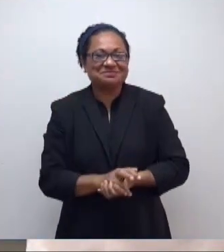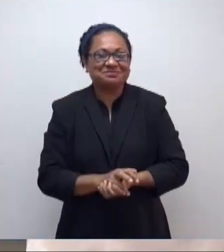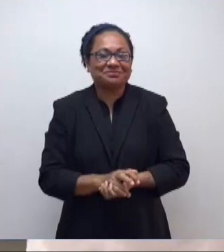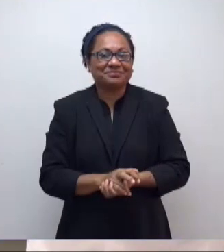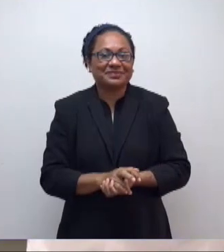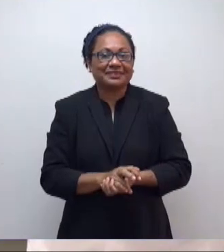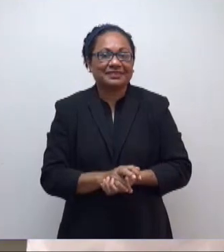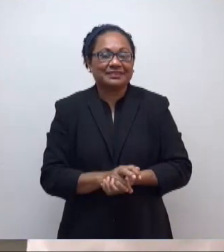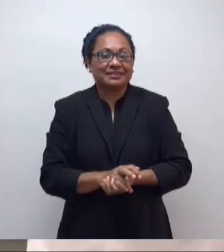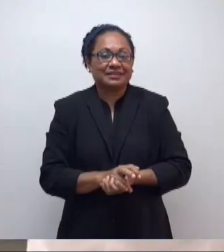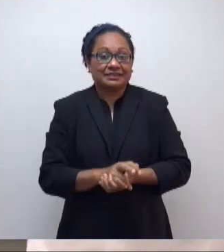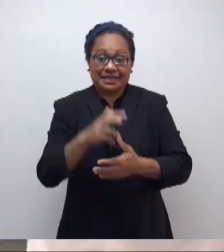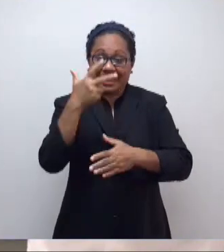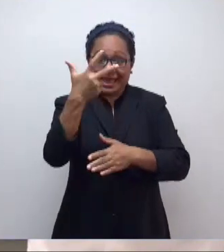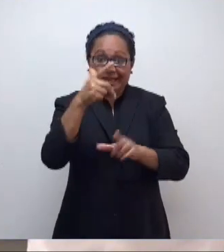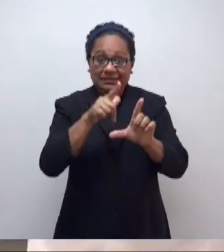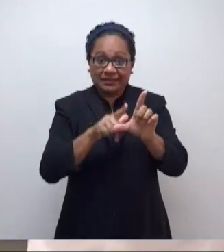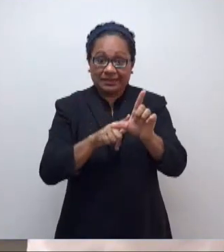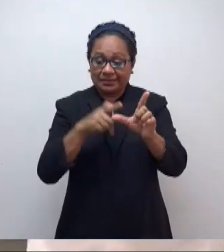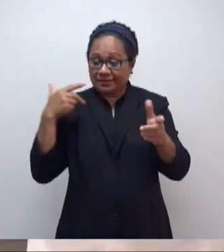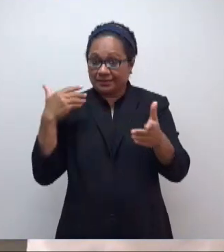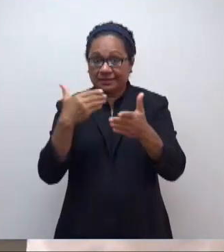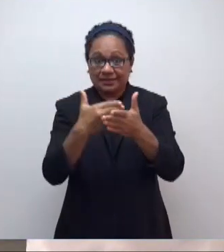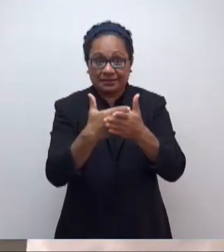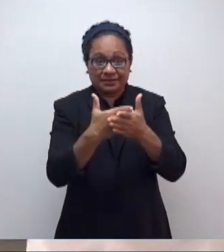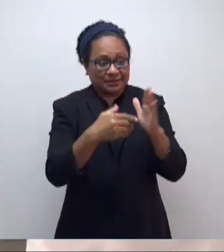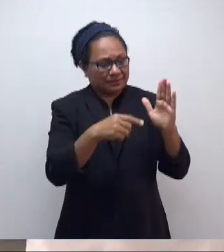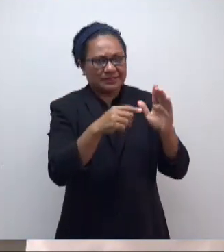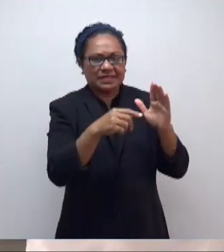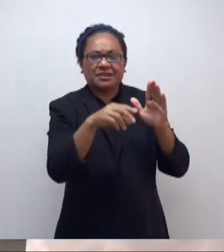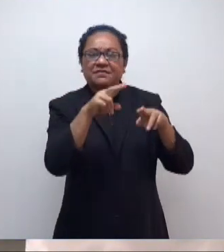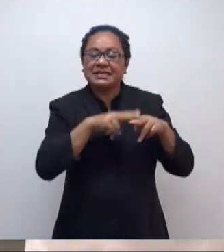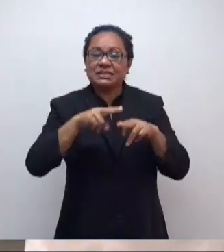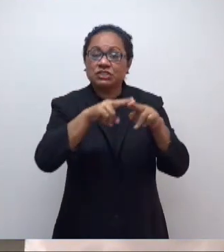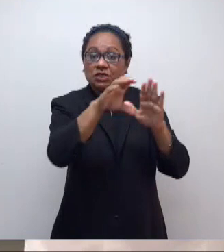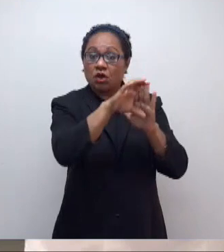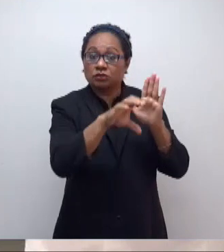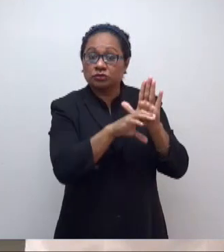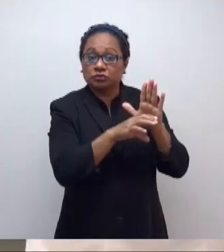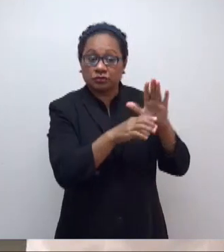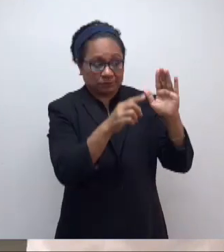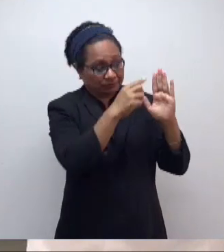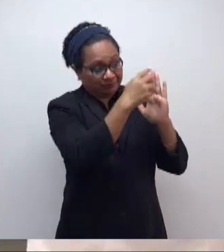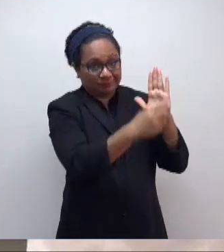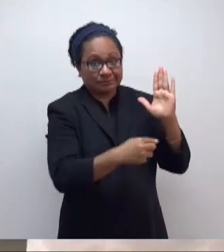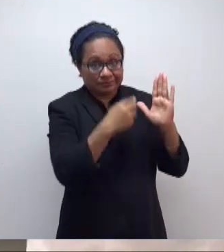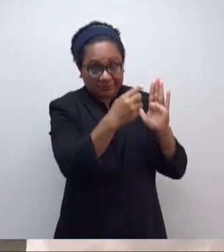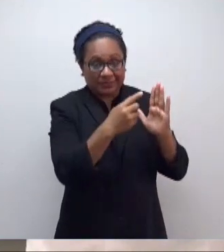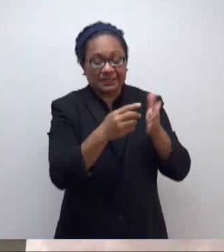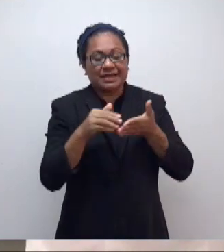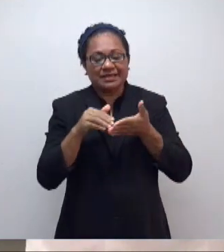For 8 years, this document, our Fijian Constitution, has served as the foundation of a united